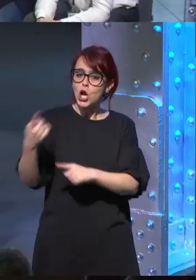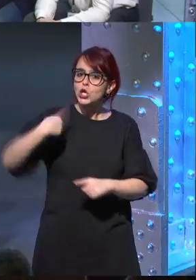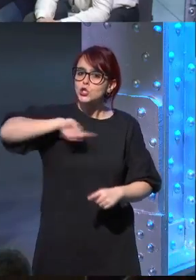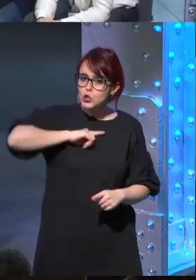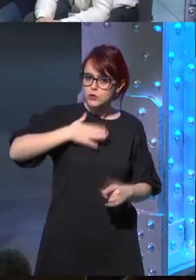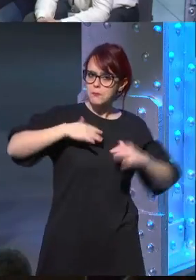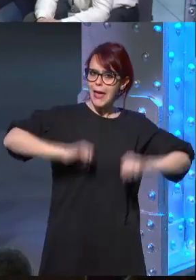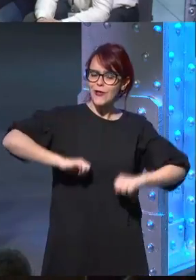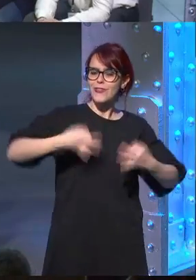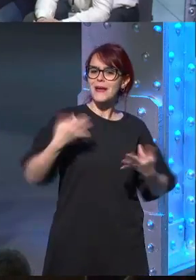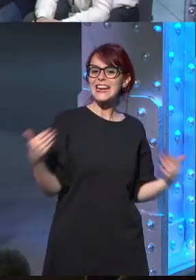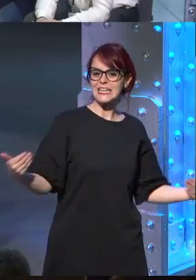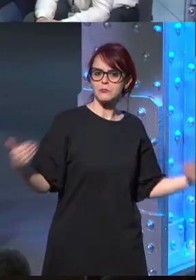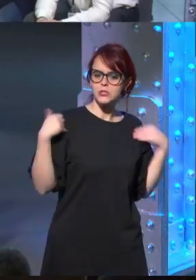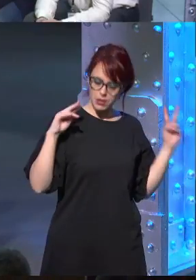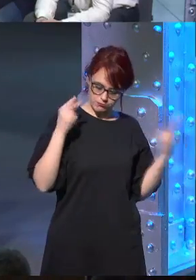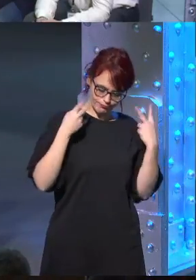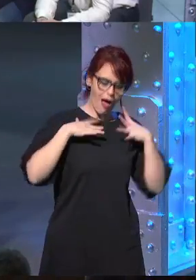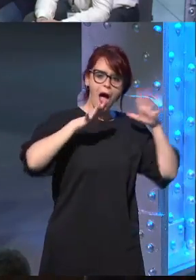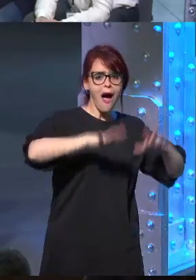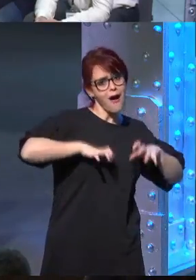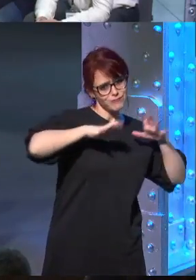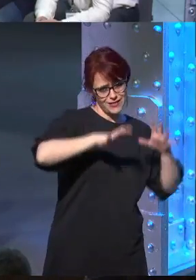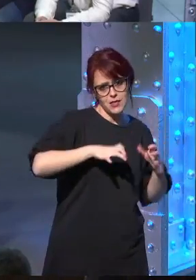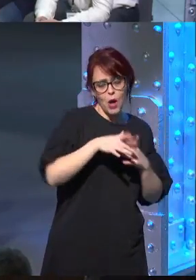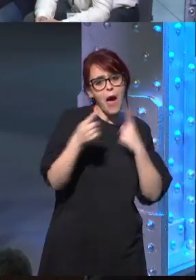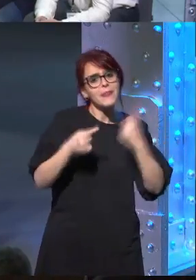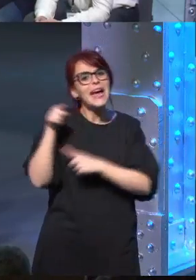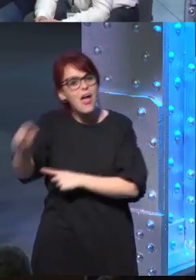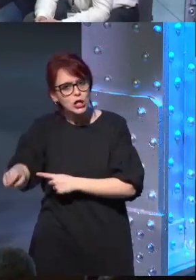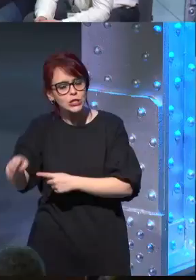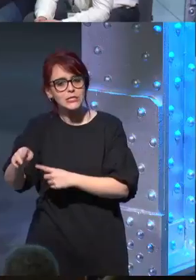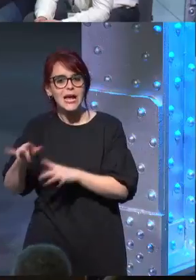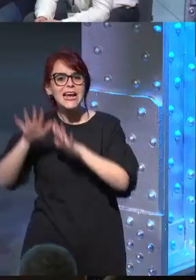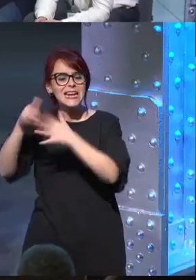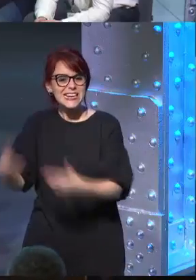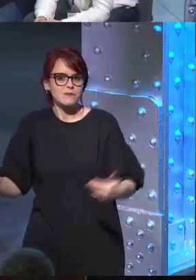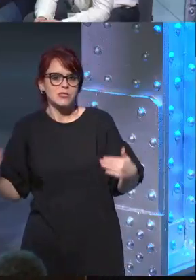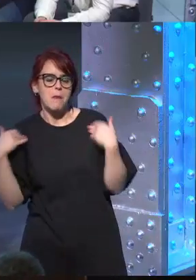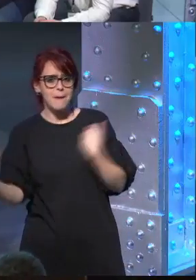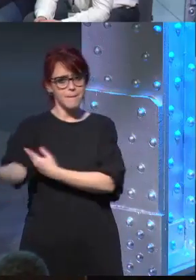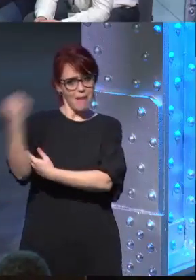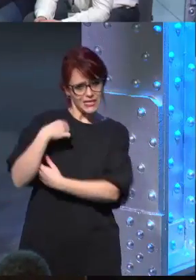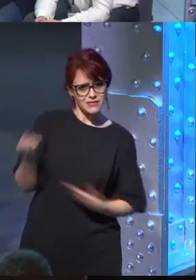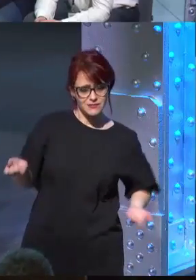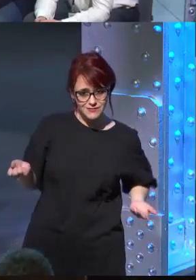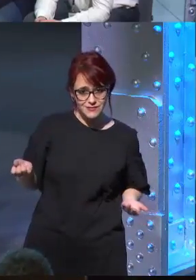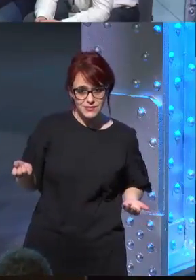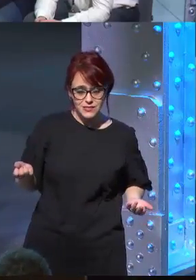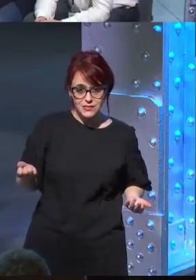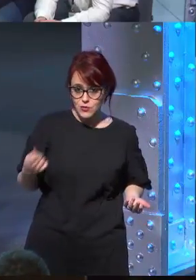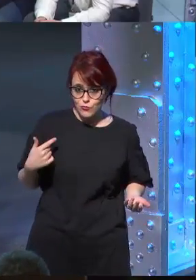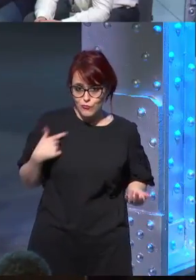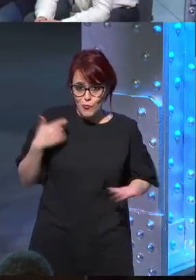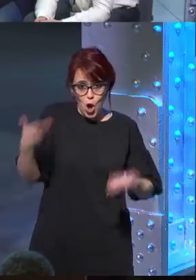responsibility, we must teach ourselves, not only them. In fact, they are much more experienced than us